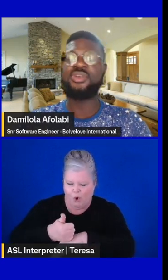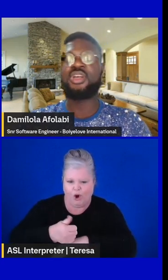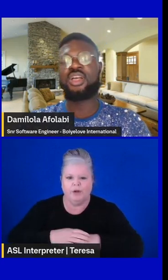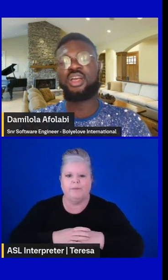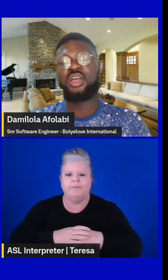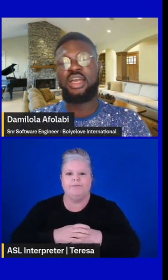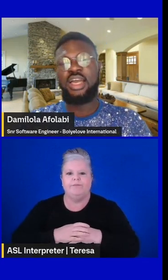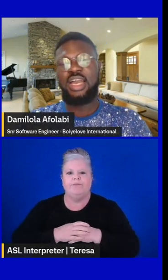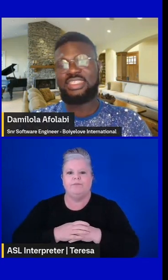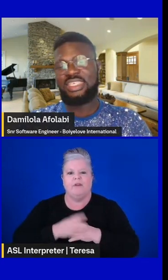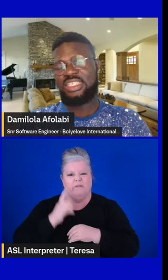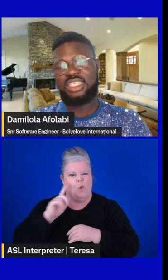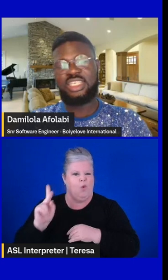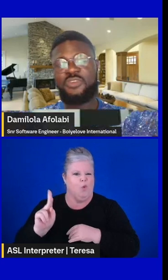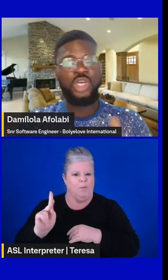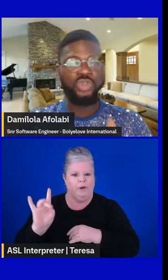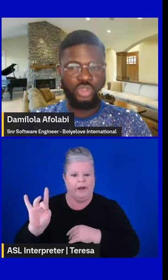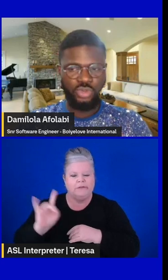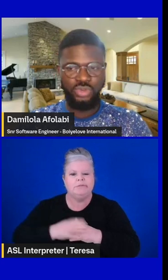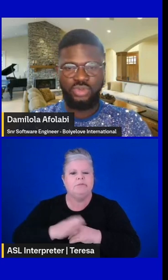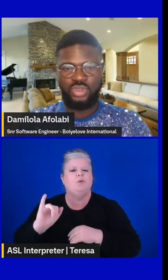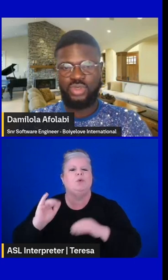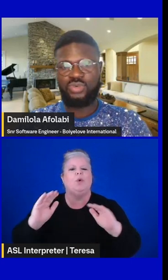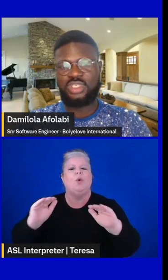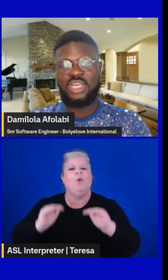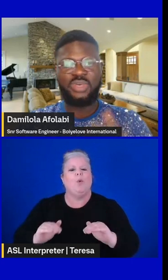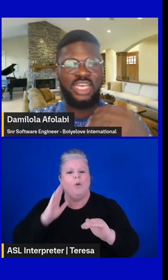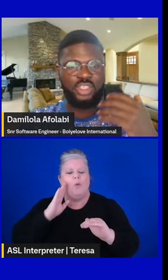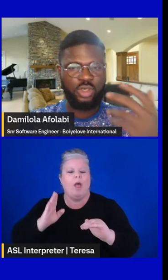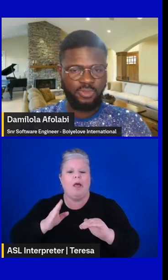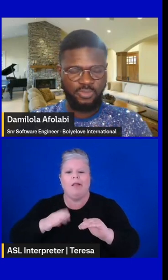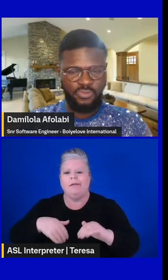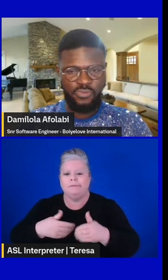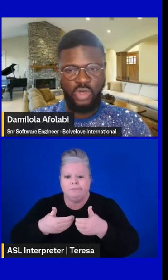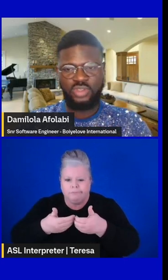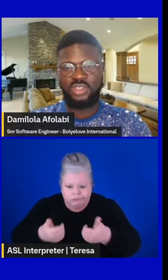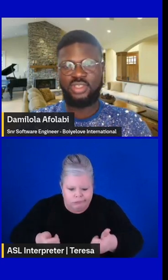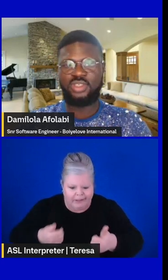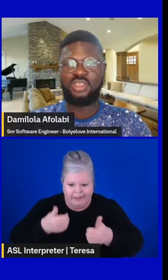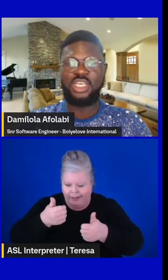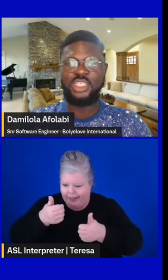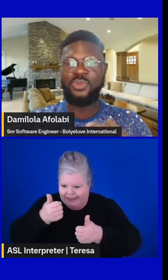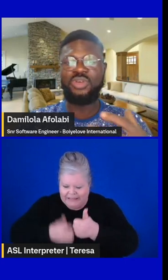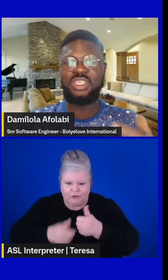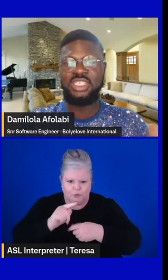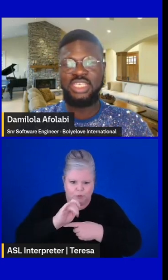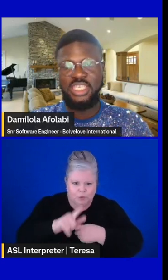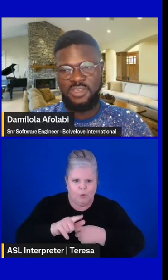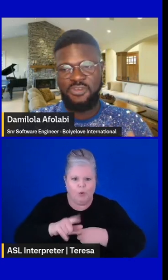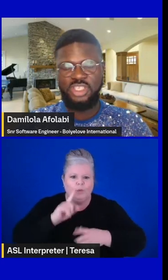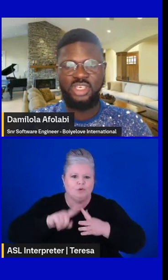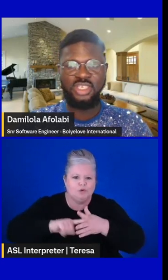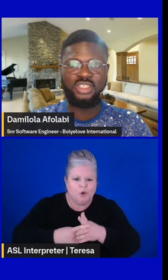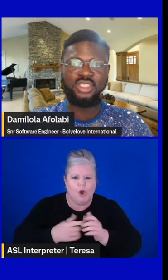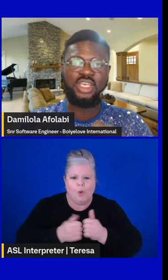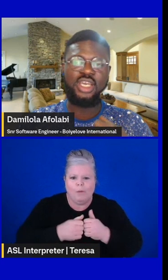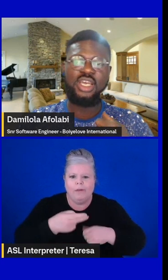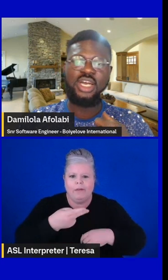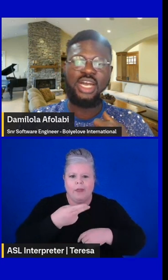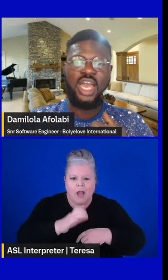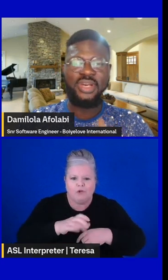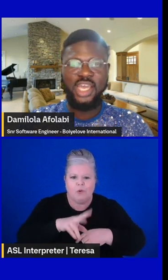closer look at each individual tool. We'll start with HashiCorp Vault, exploring the key